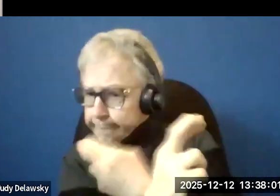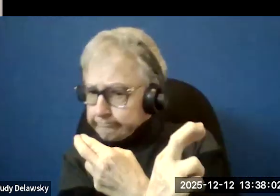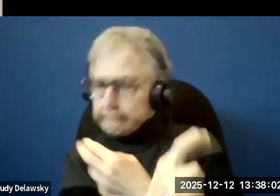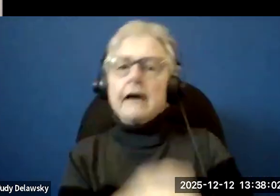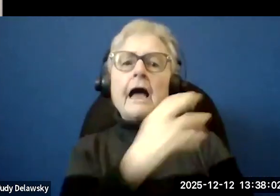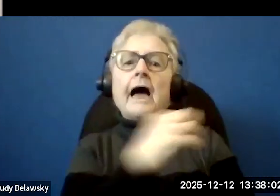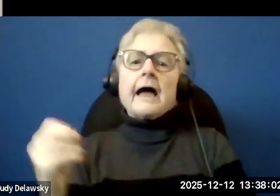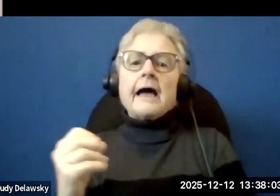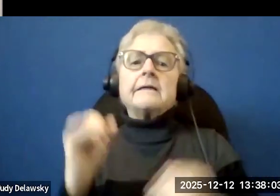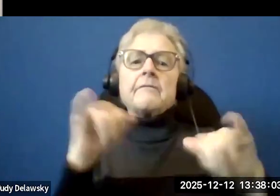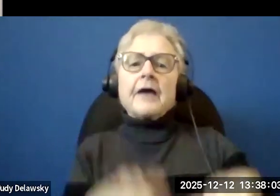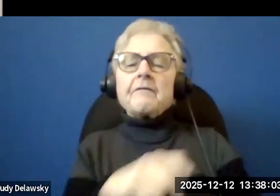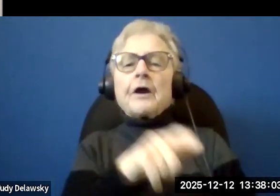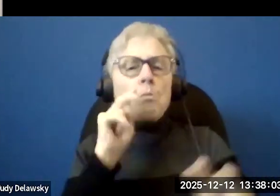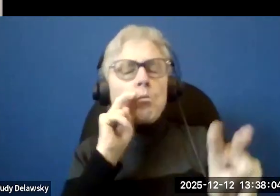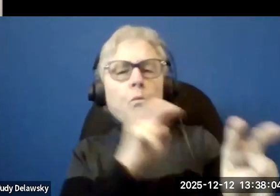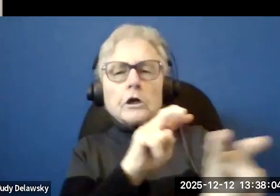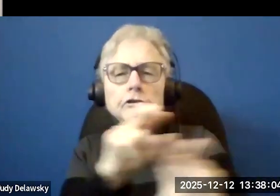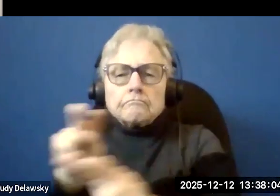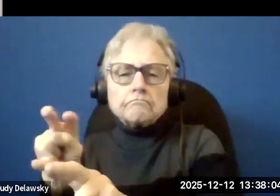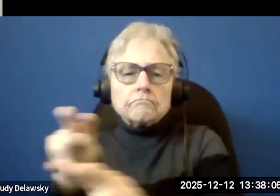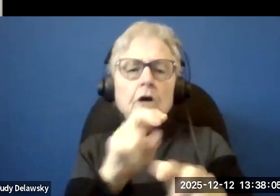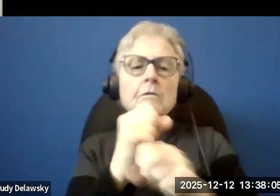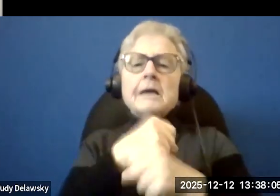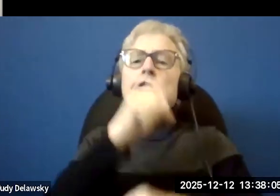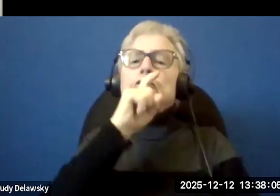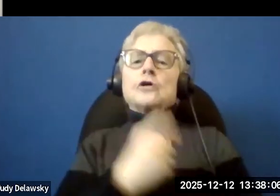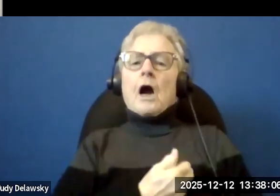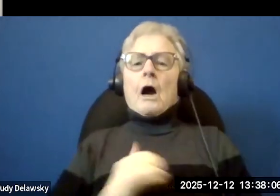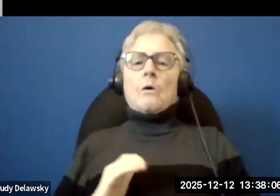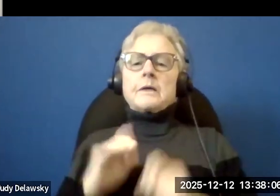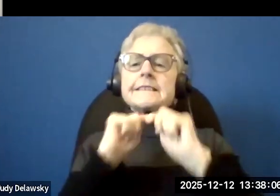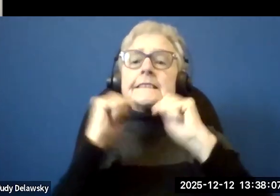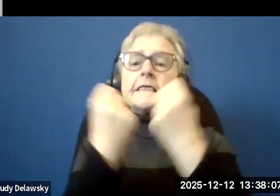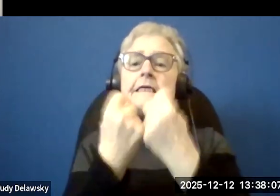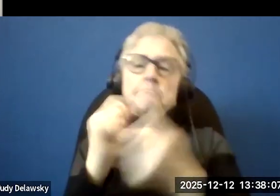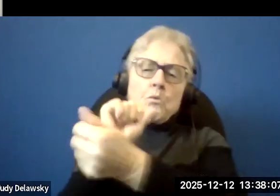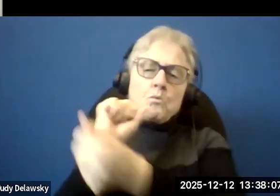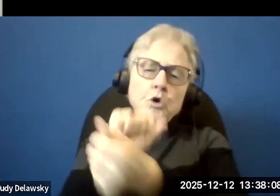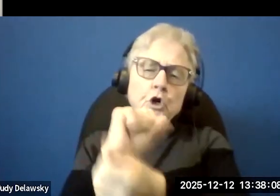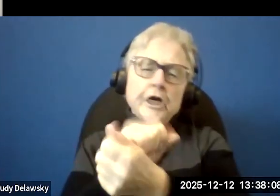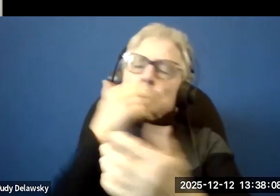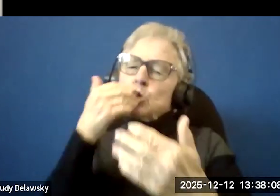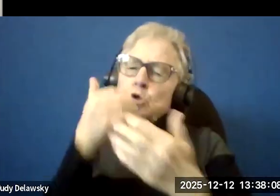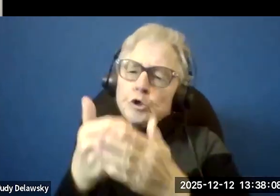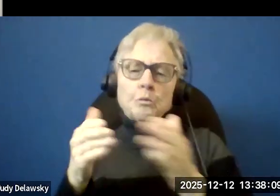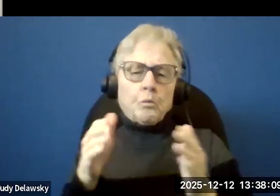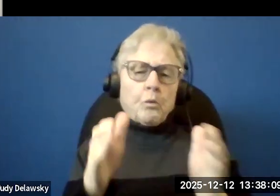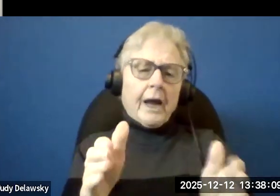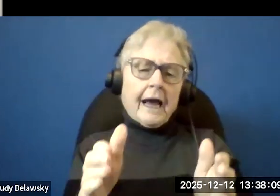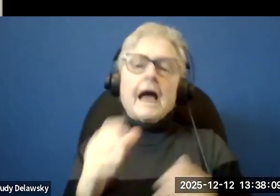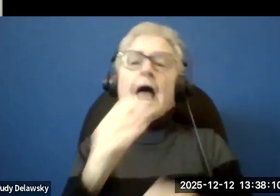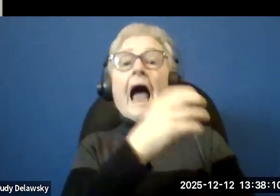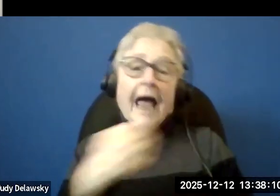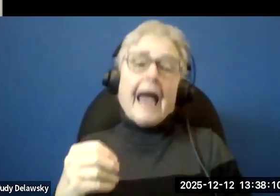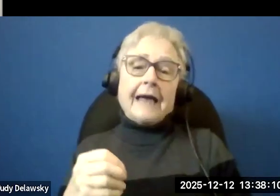so they're watching to make sure that our teams are working in a really good way. But then they're also there to make those connections,